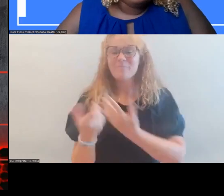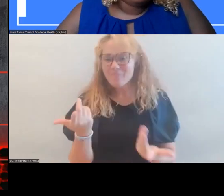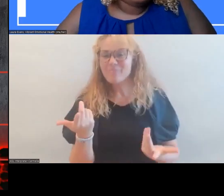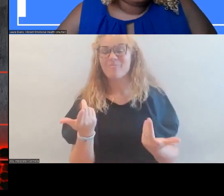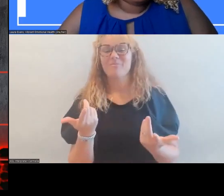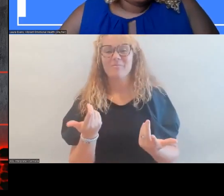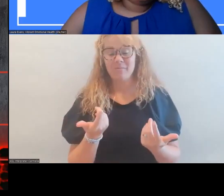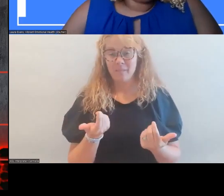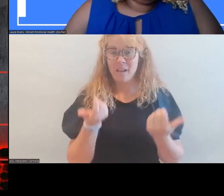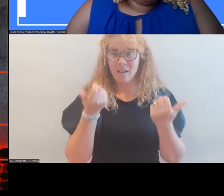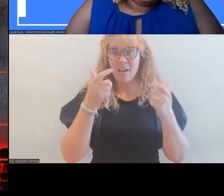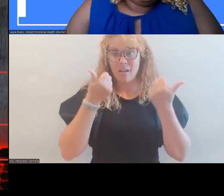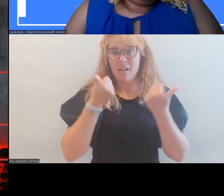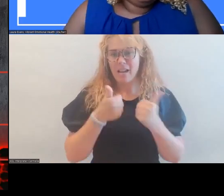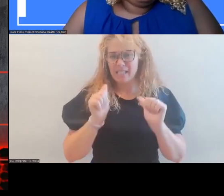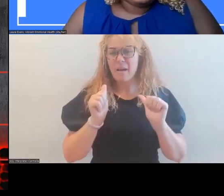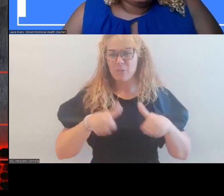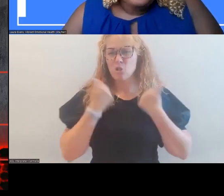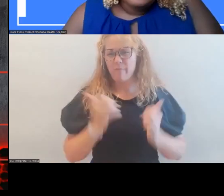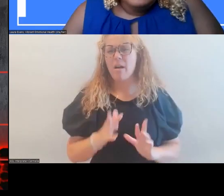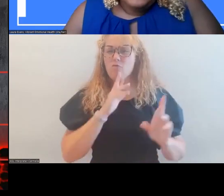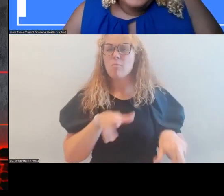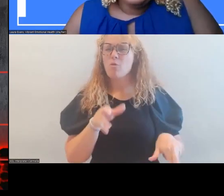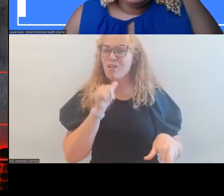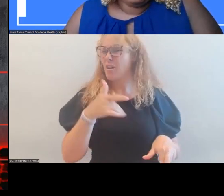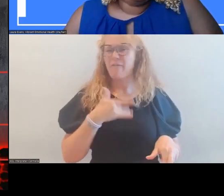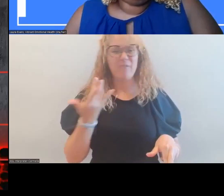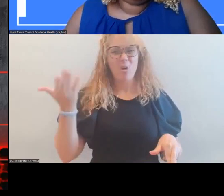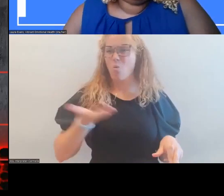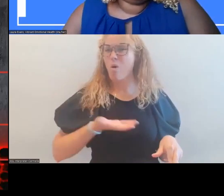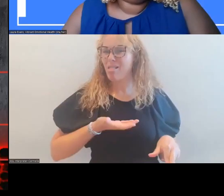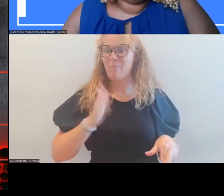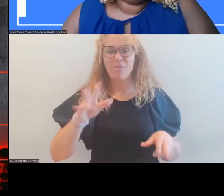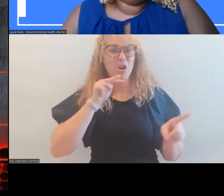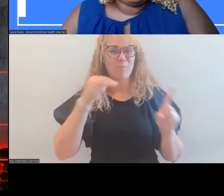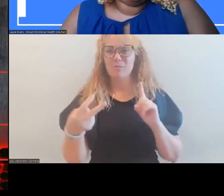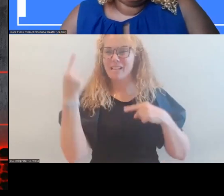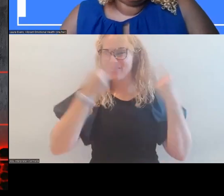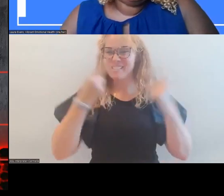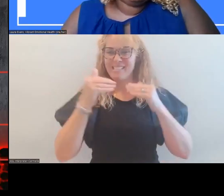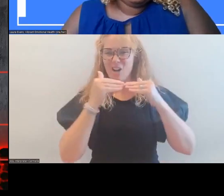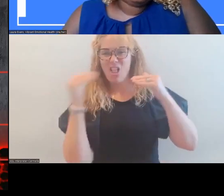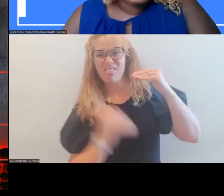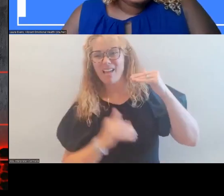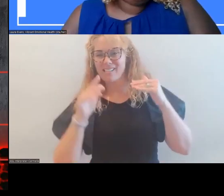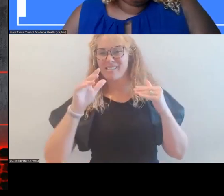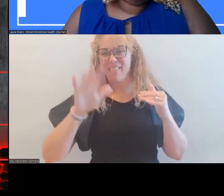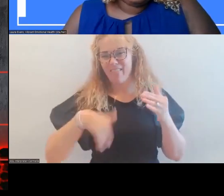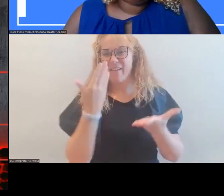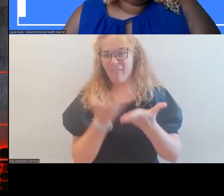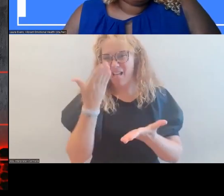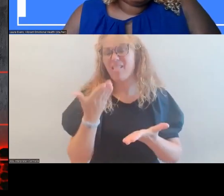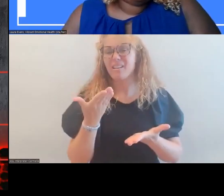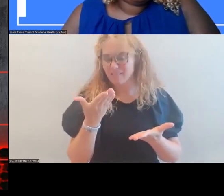Attempt survivors reported often feeling unwelcomed, or that their perspective was considered less than valid than those bereaved. The